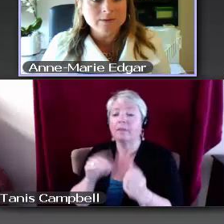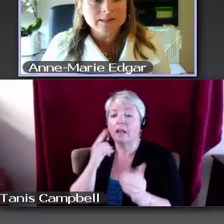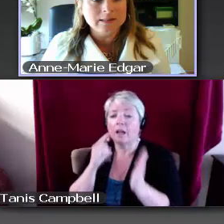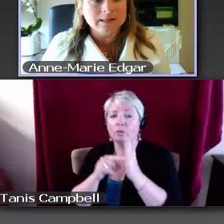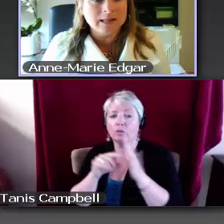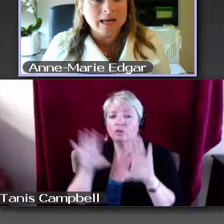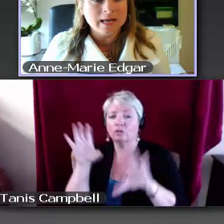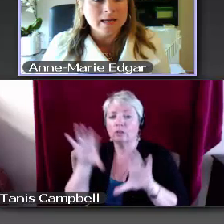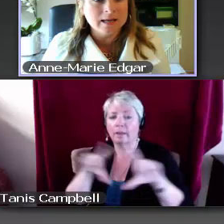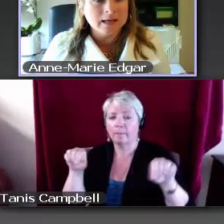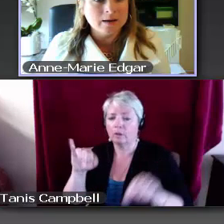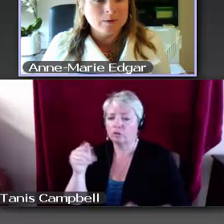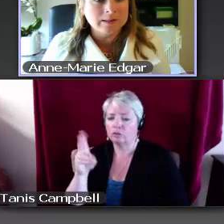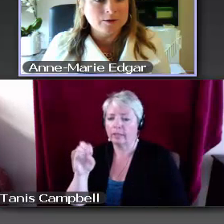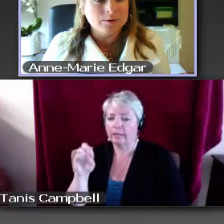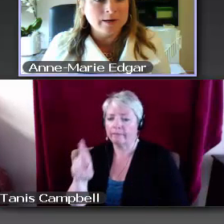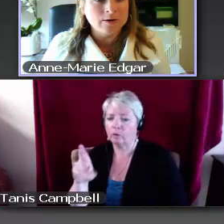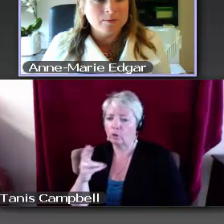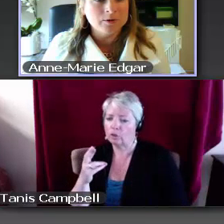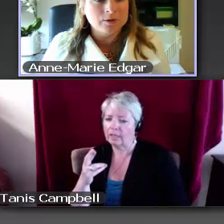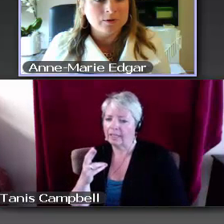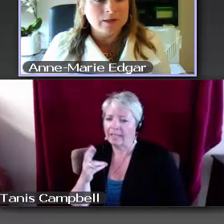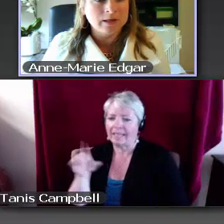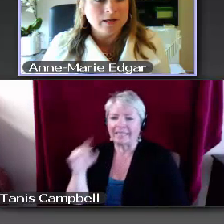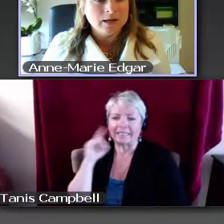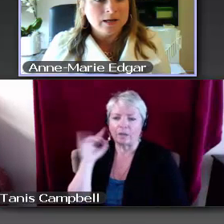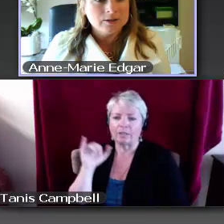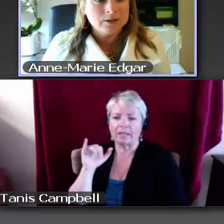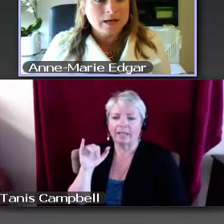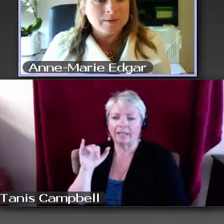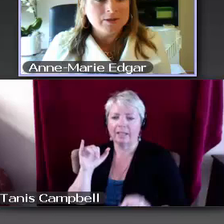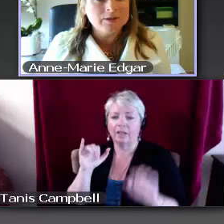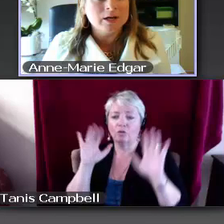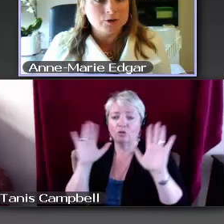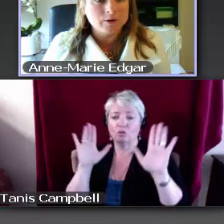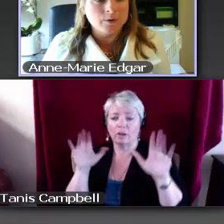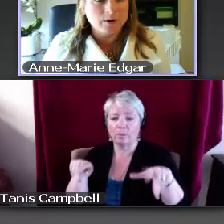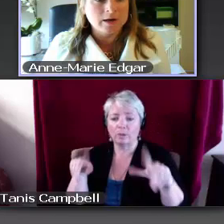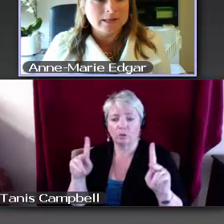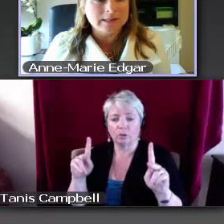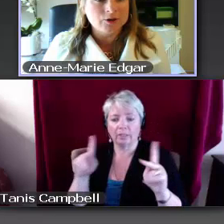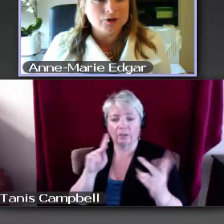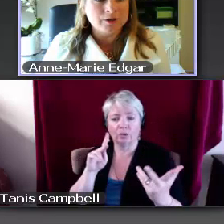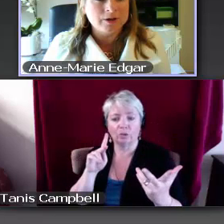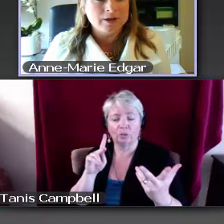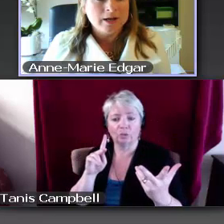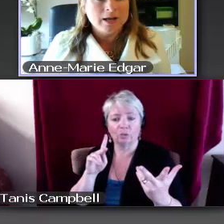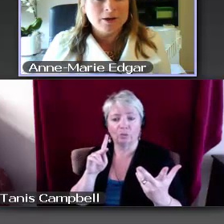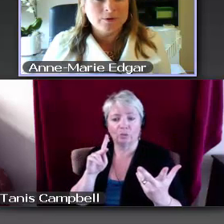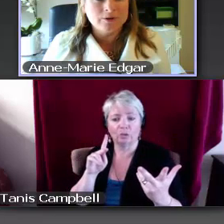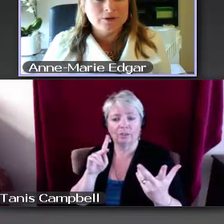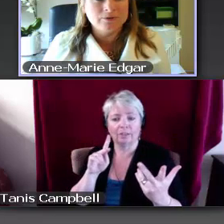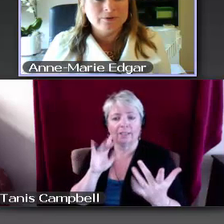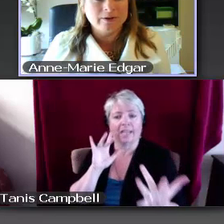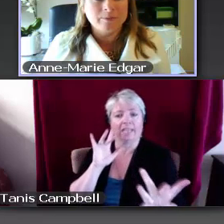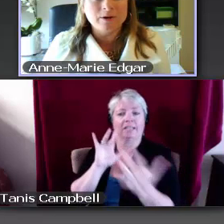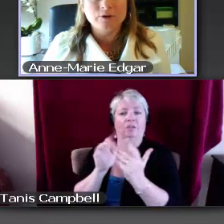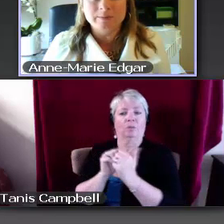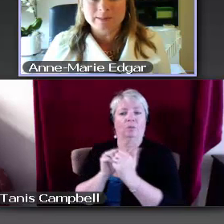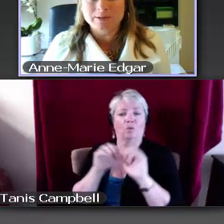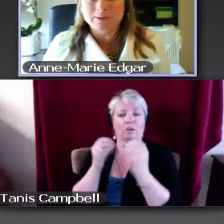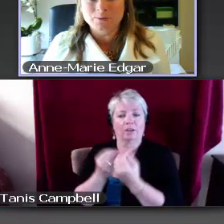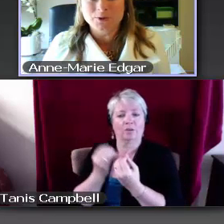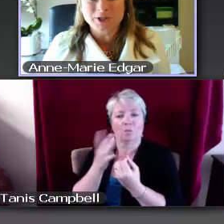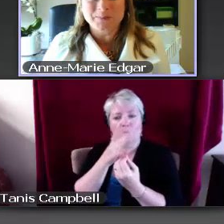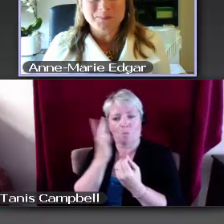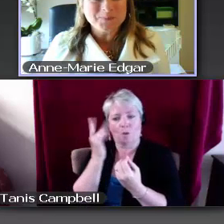this sounds like it was a great opportunity to come into touch with your organization in order to fulfill my